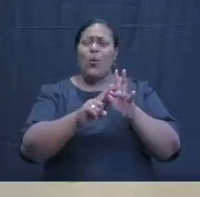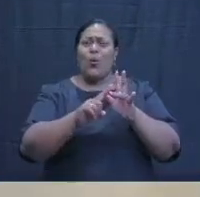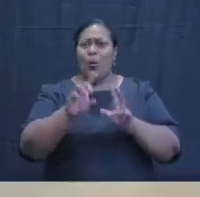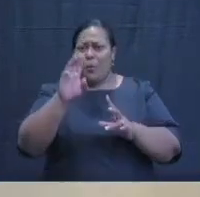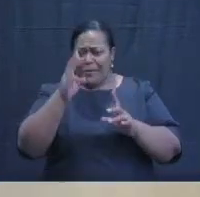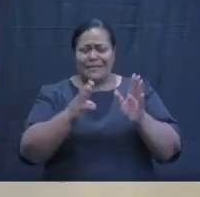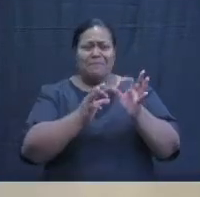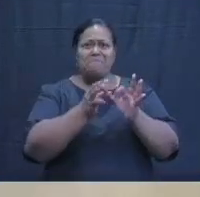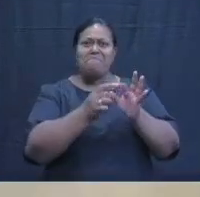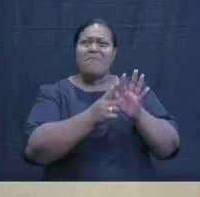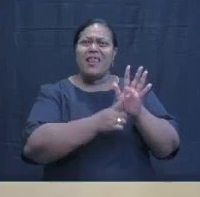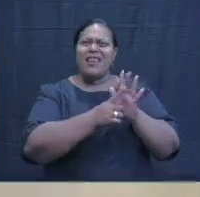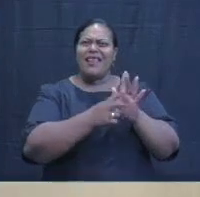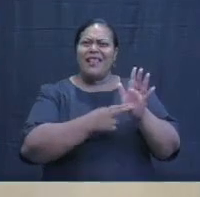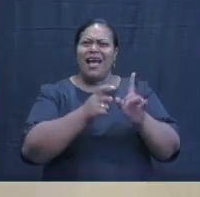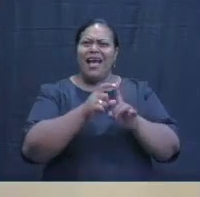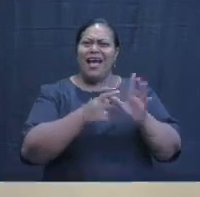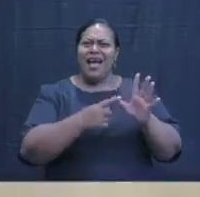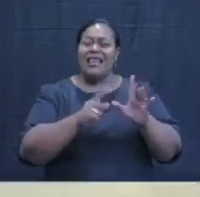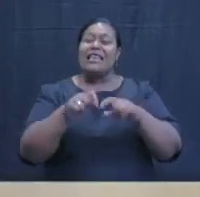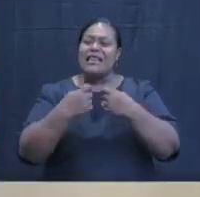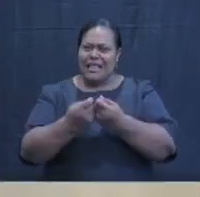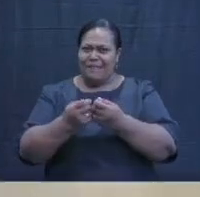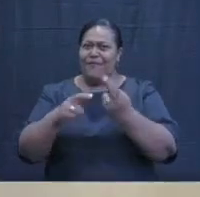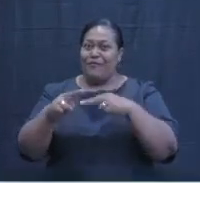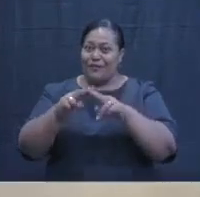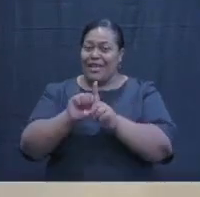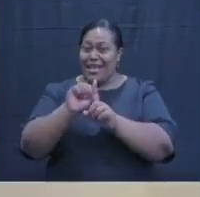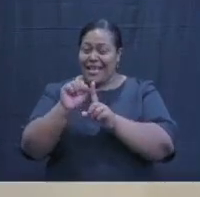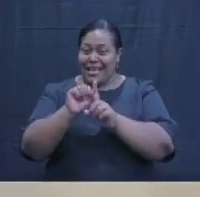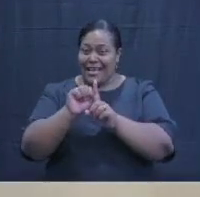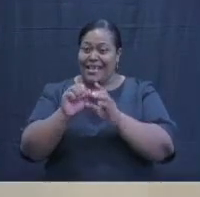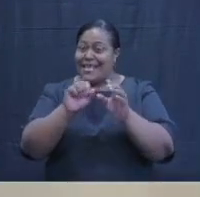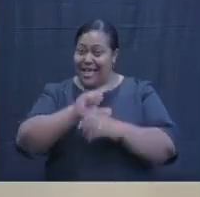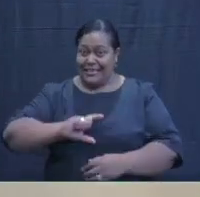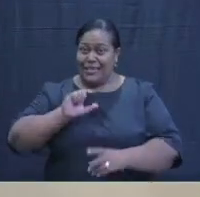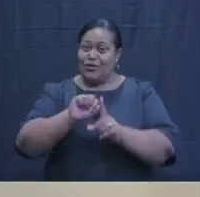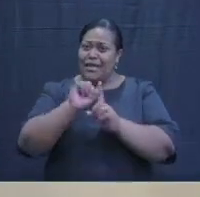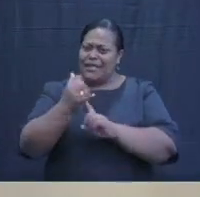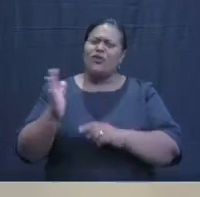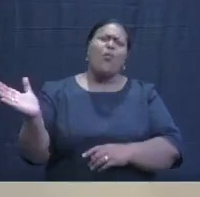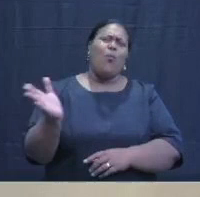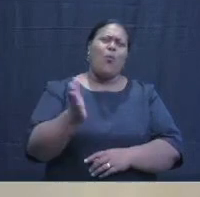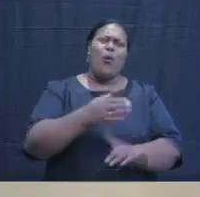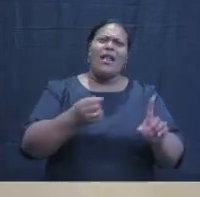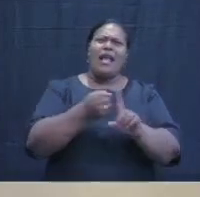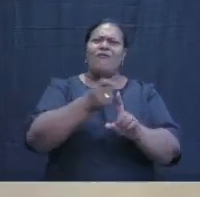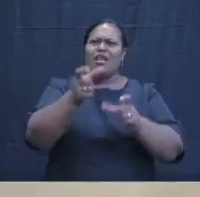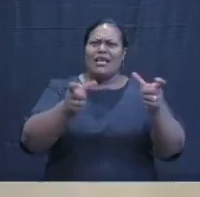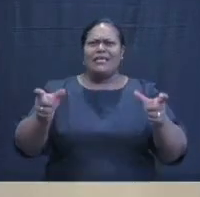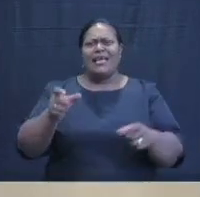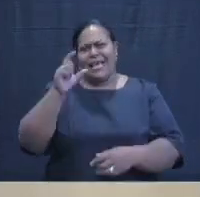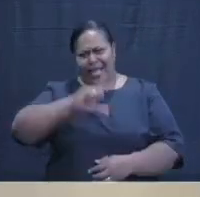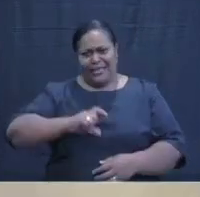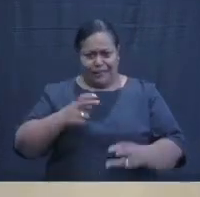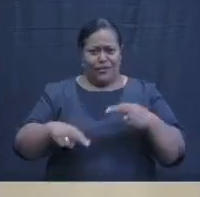the team of Fiji Cancer Society, and all advocates for cancer in Fiji. I see some